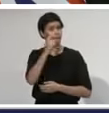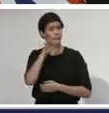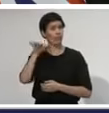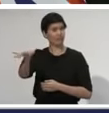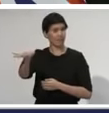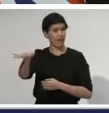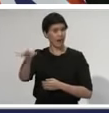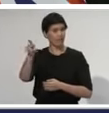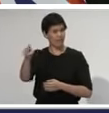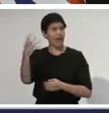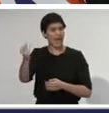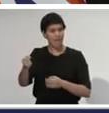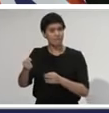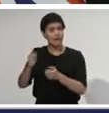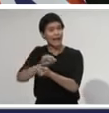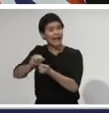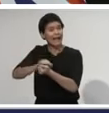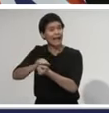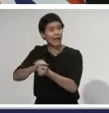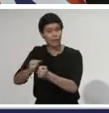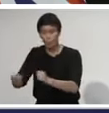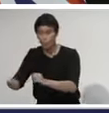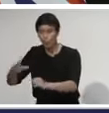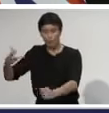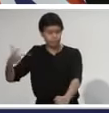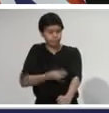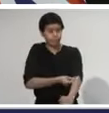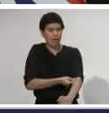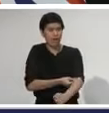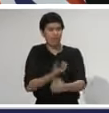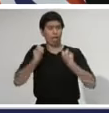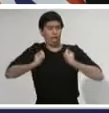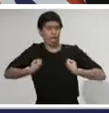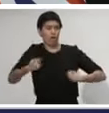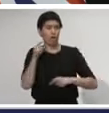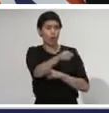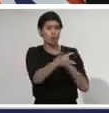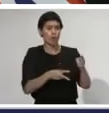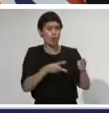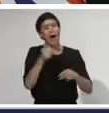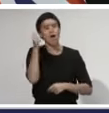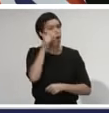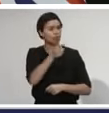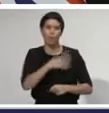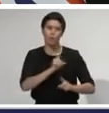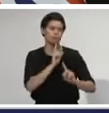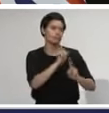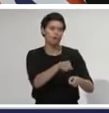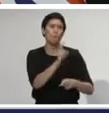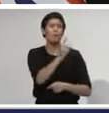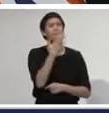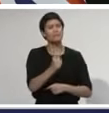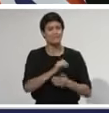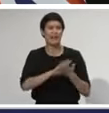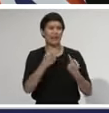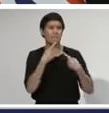medical facilities because they had actually ingested disinfectants. And I know you don't want to dignify this with a response, but can you maybe just send a clear message to people